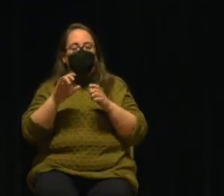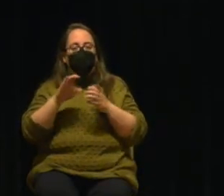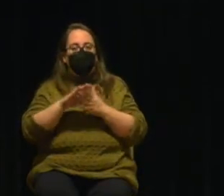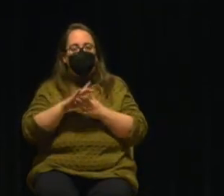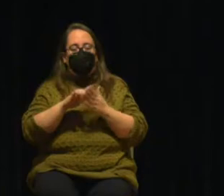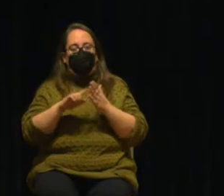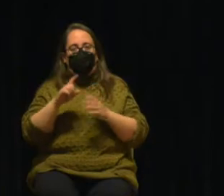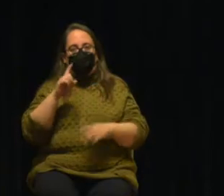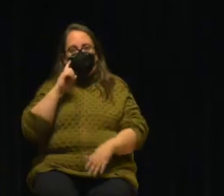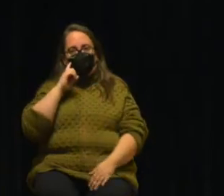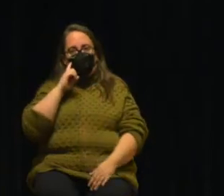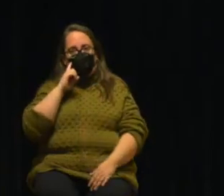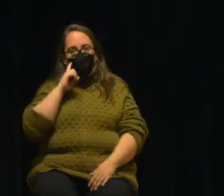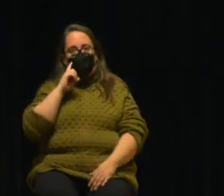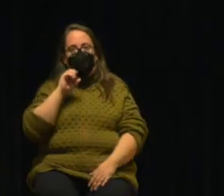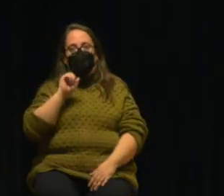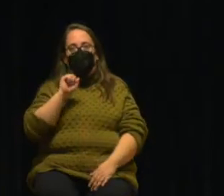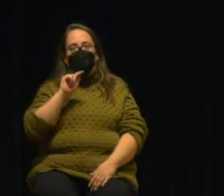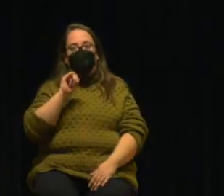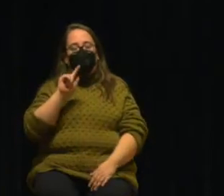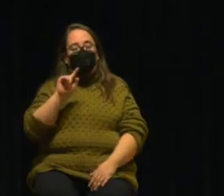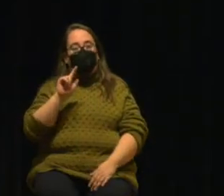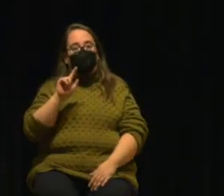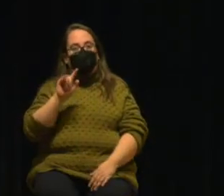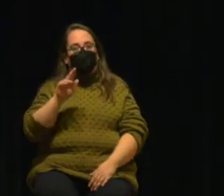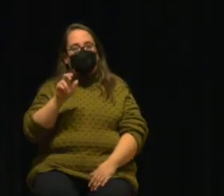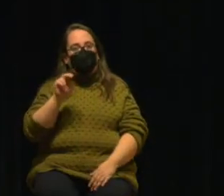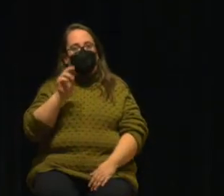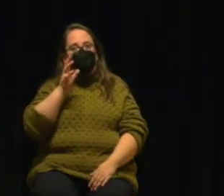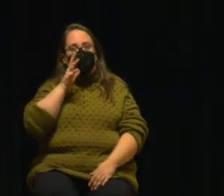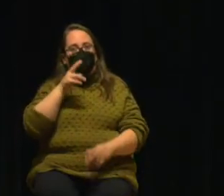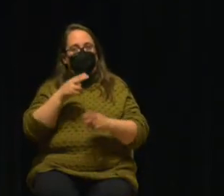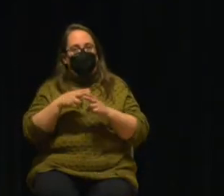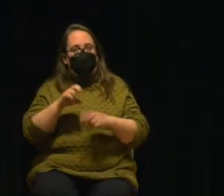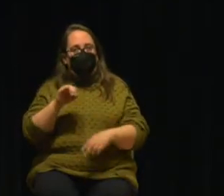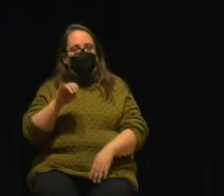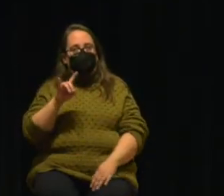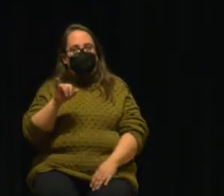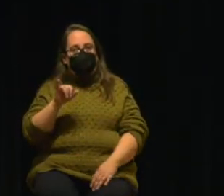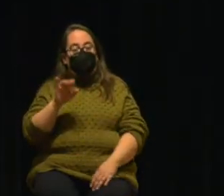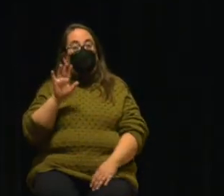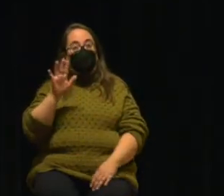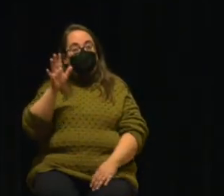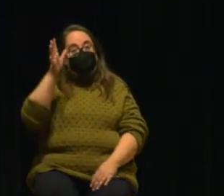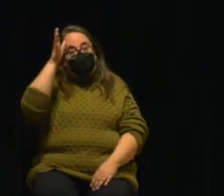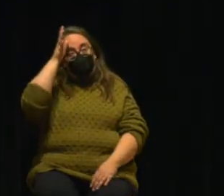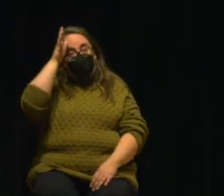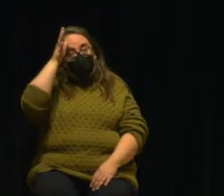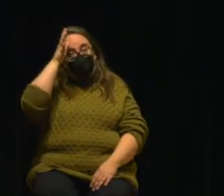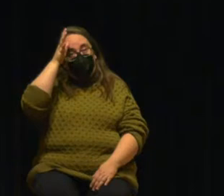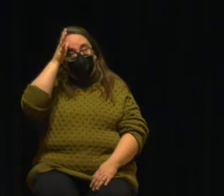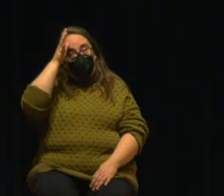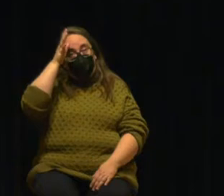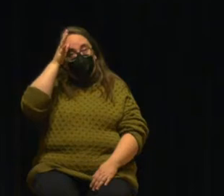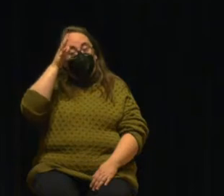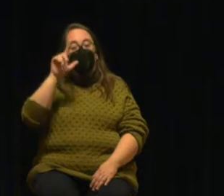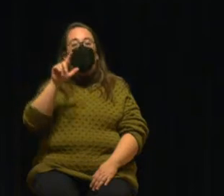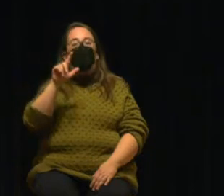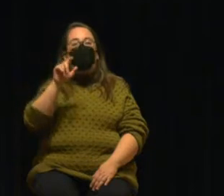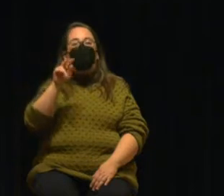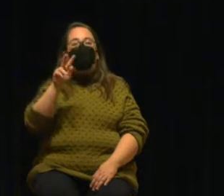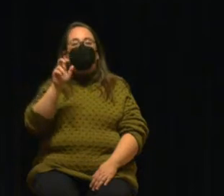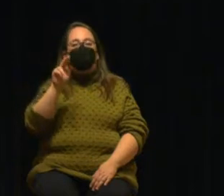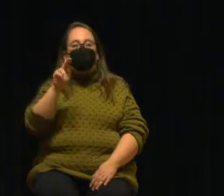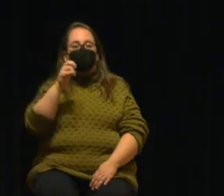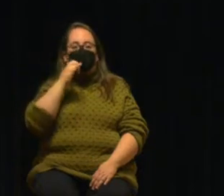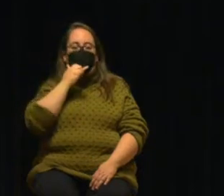hearing. Still's own mother had been named Sydney. His own father was named Levin,